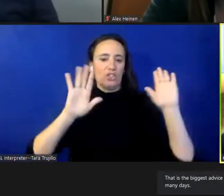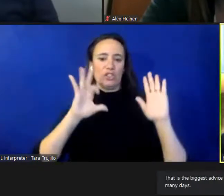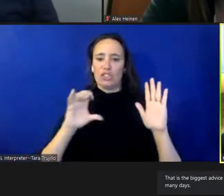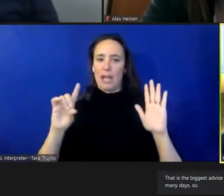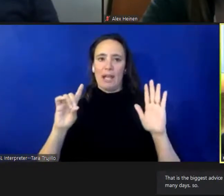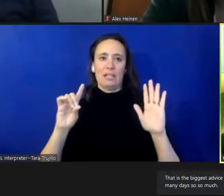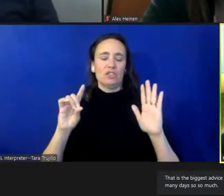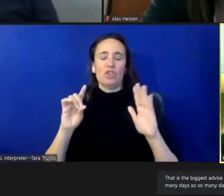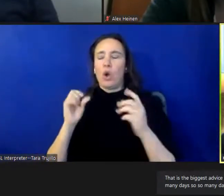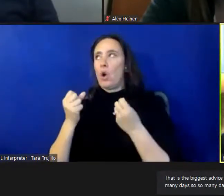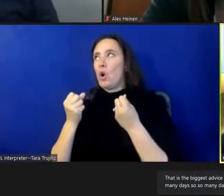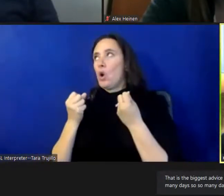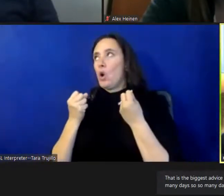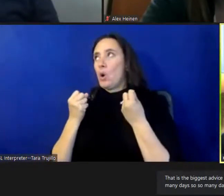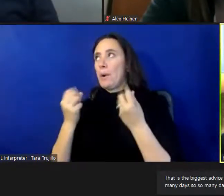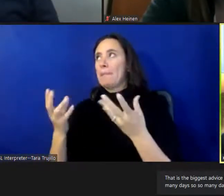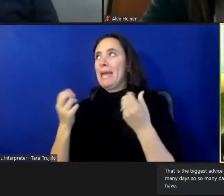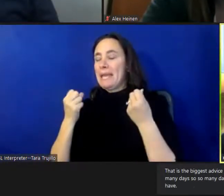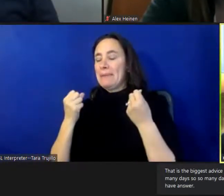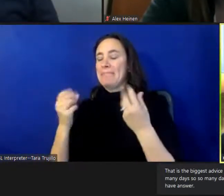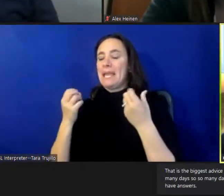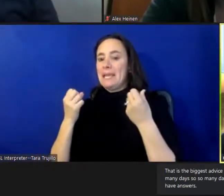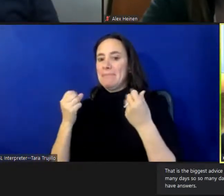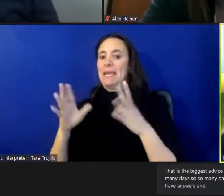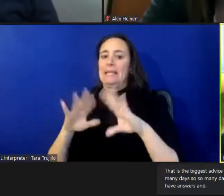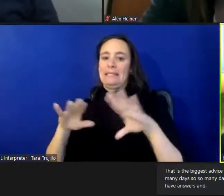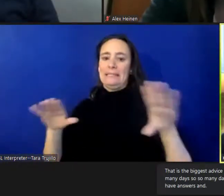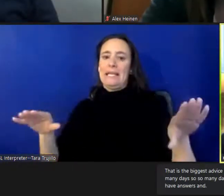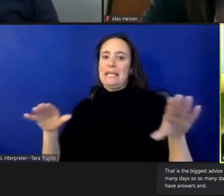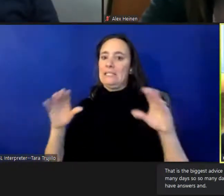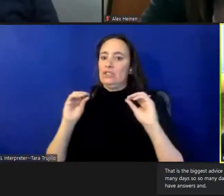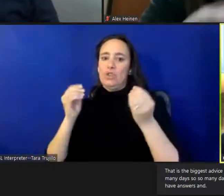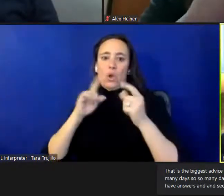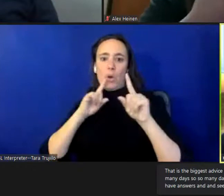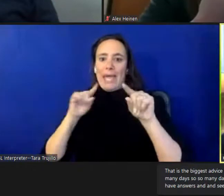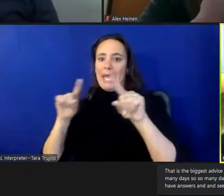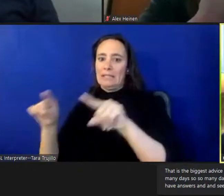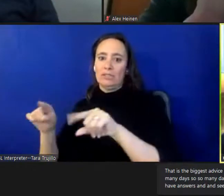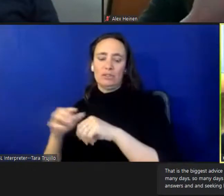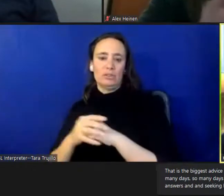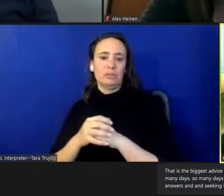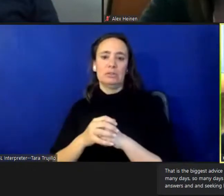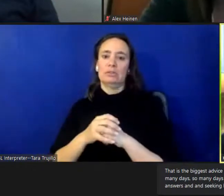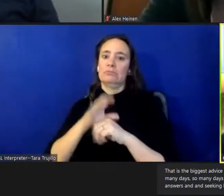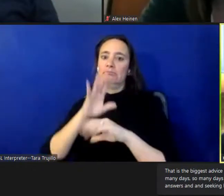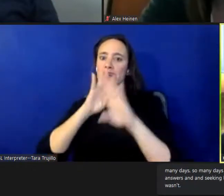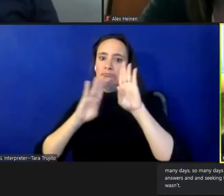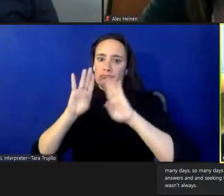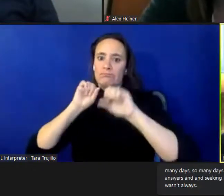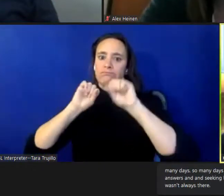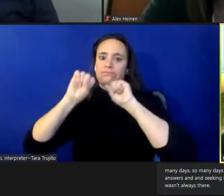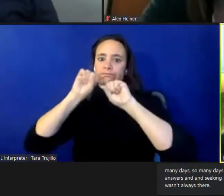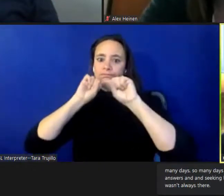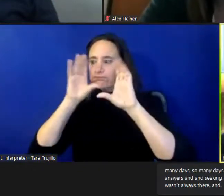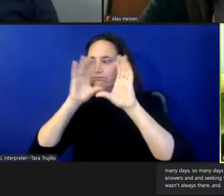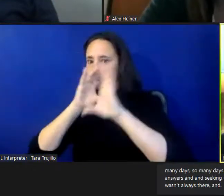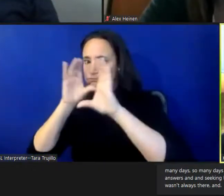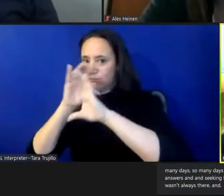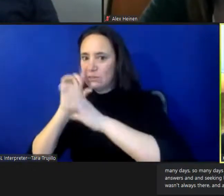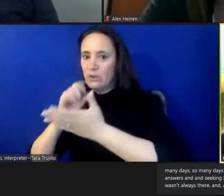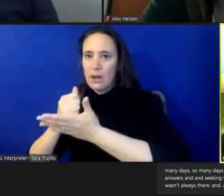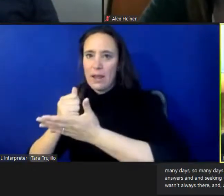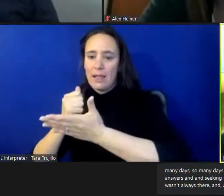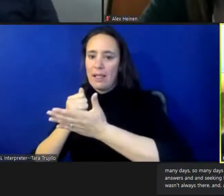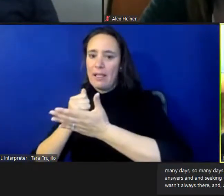so many days where we didn't have answers and seeking help. The help wasn't always there. And I'm